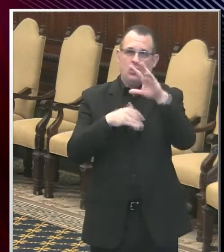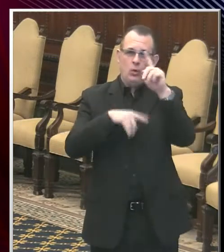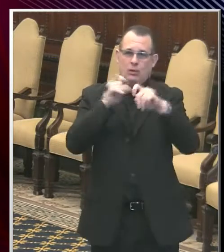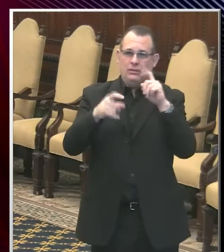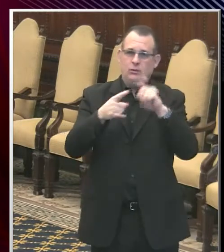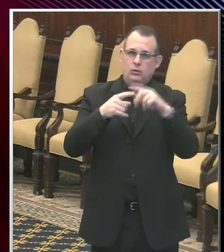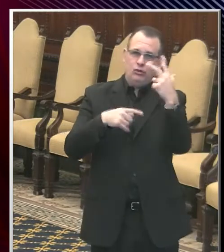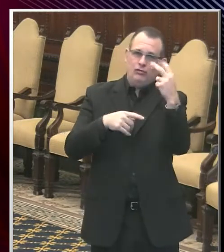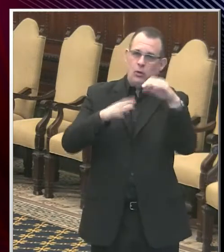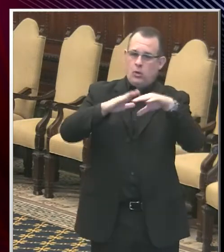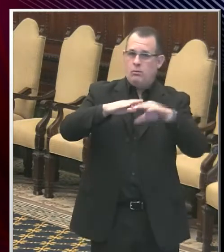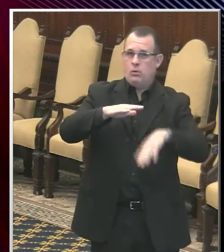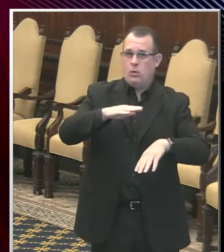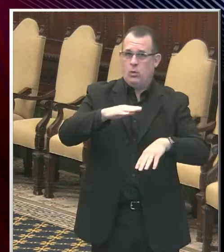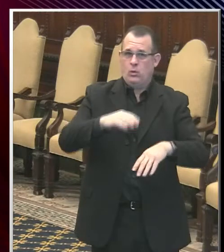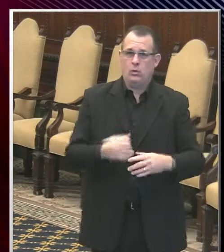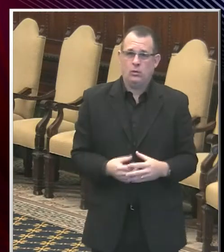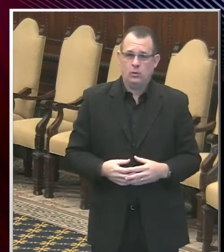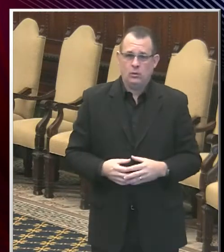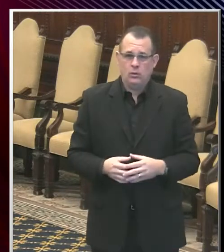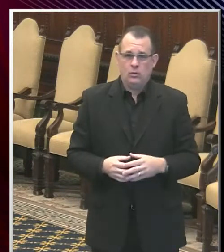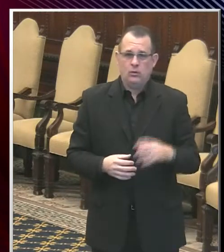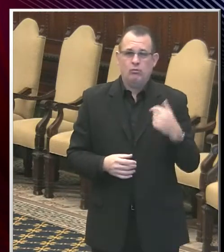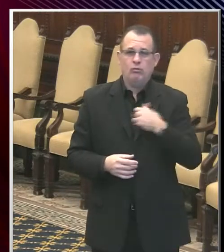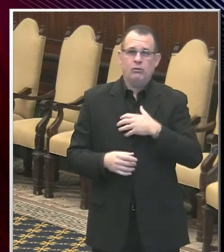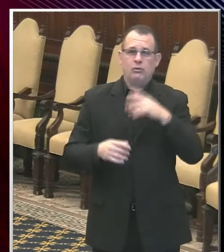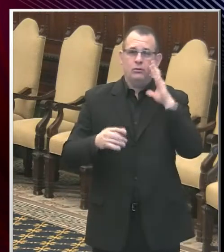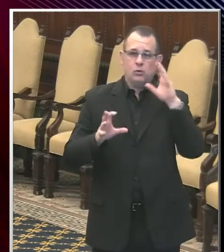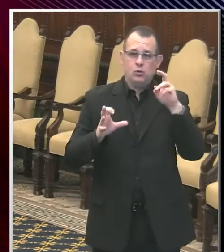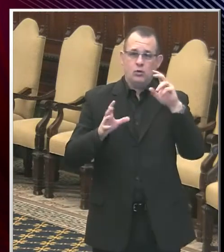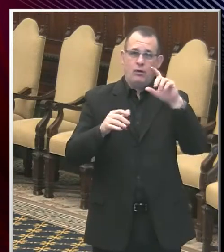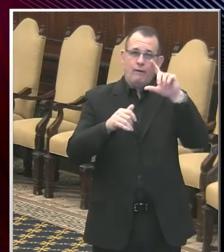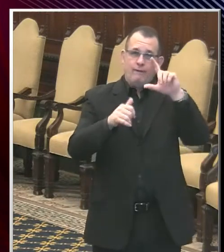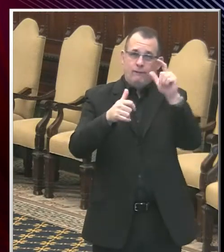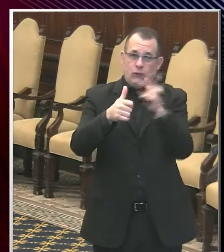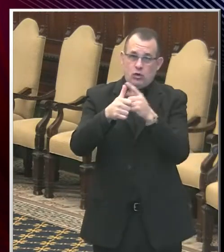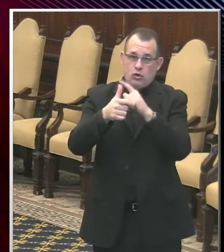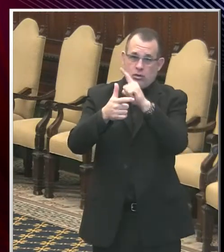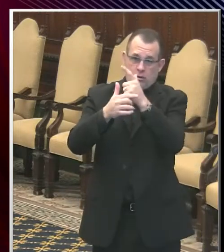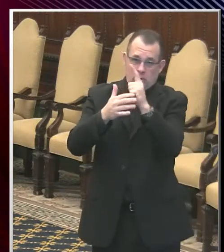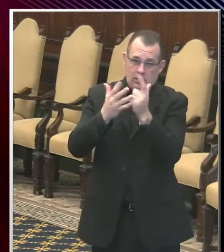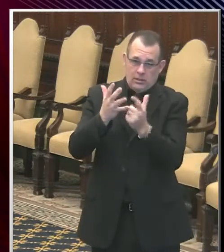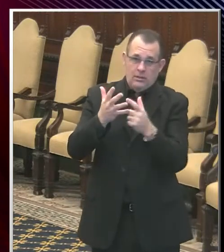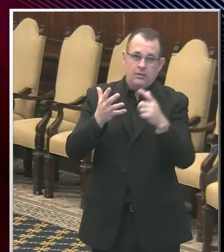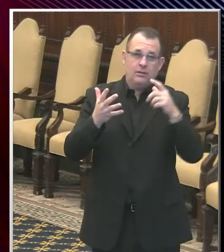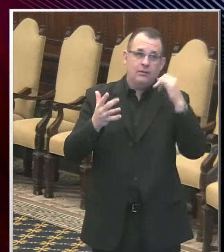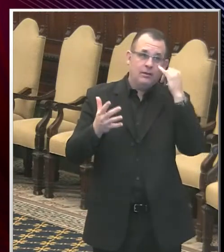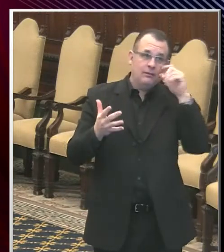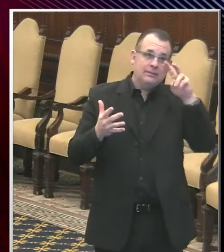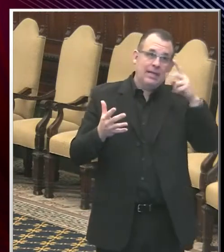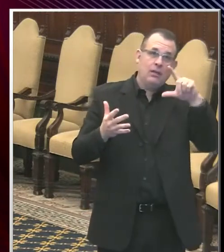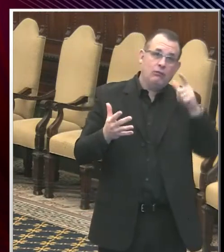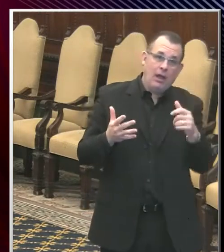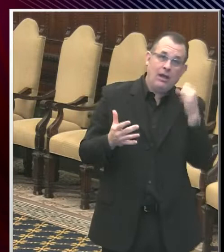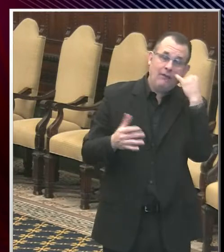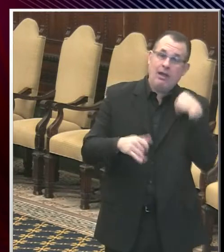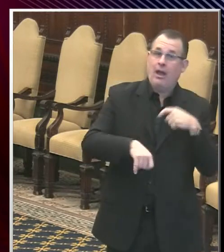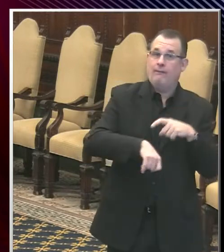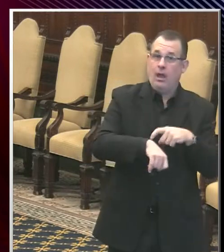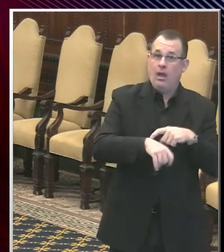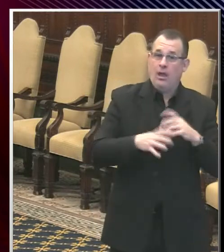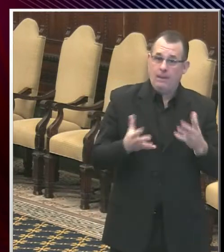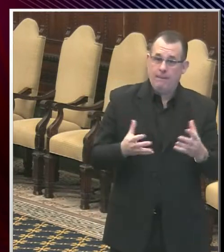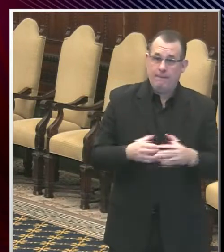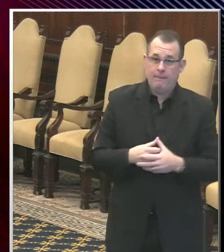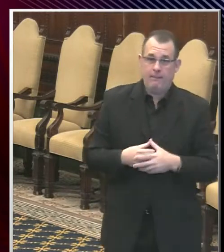or fewer. We will do a second round of questions as time permits. I also wanted to note that joining